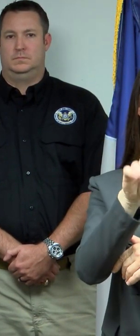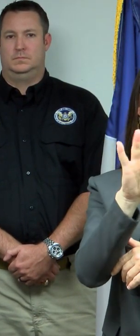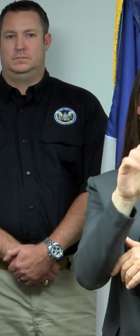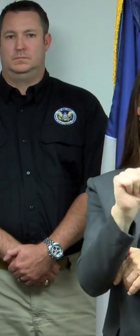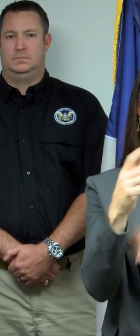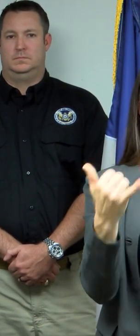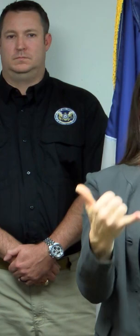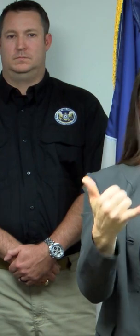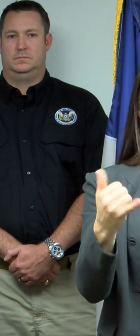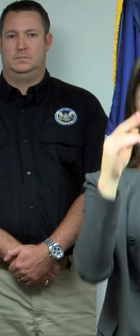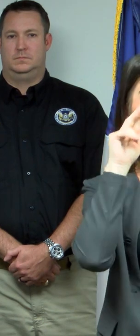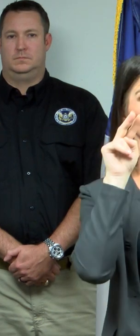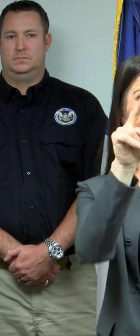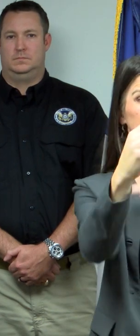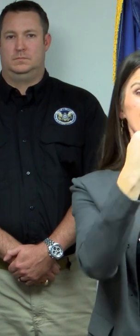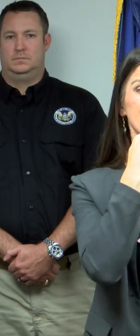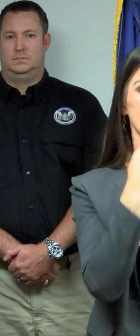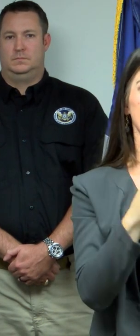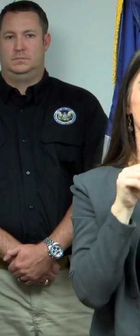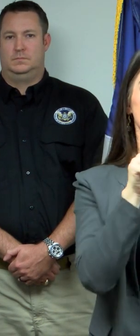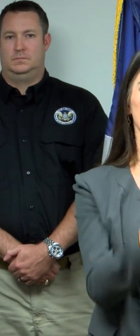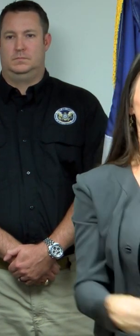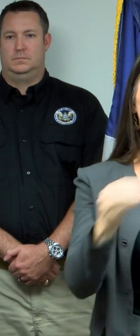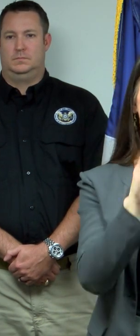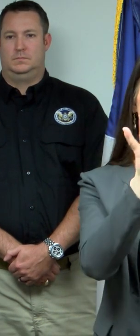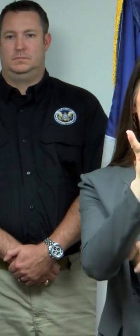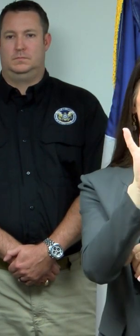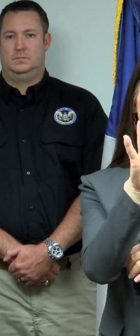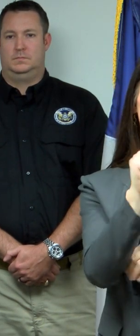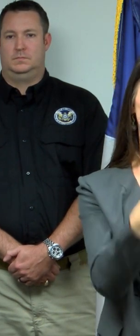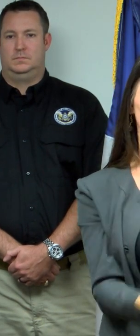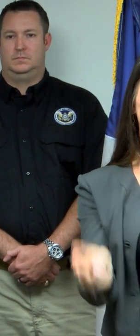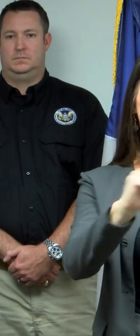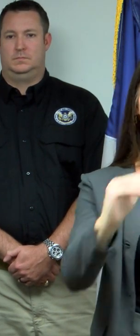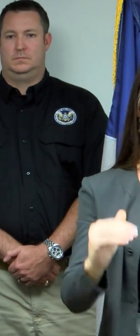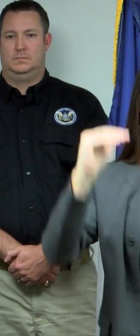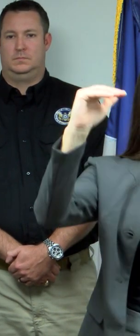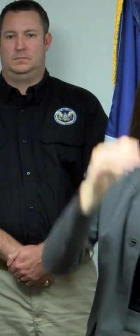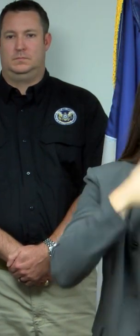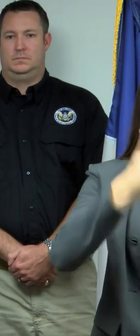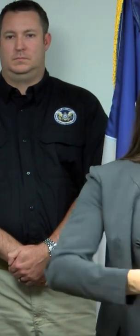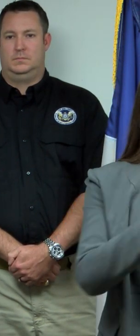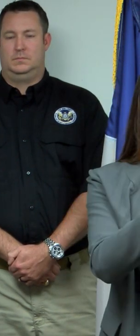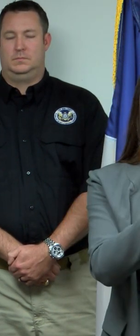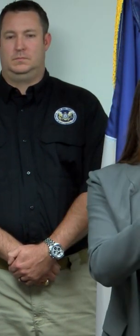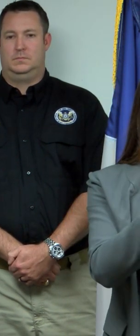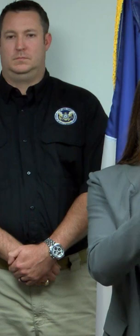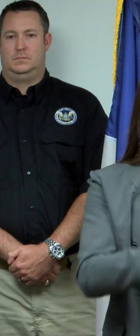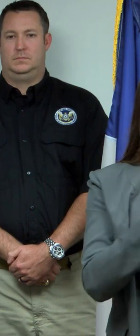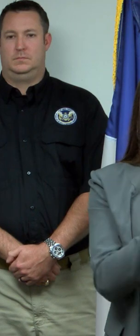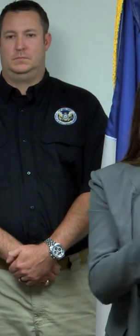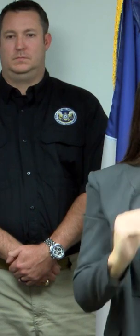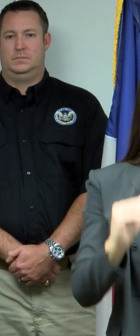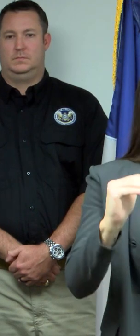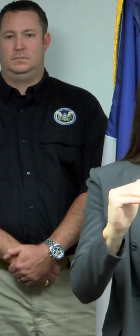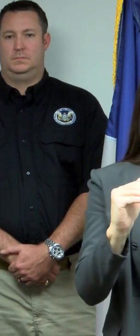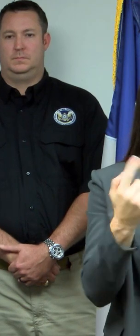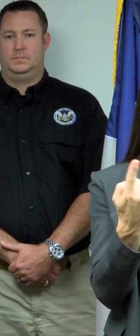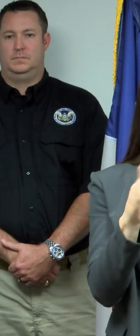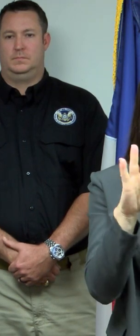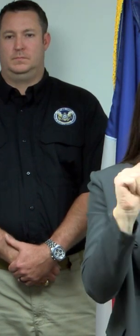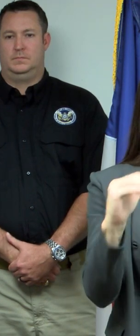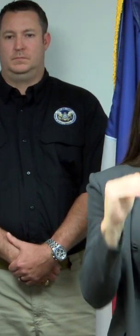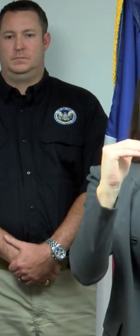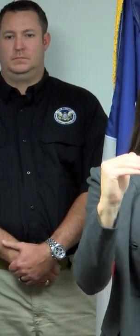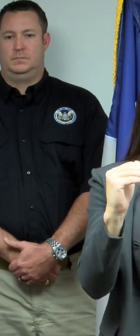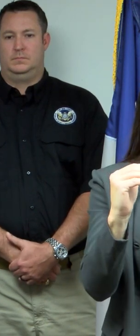an additional 8 foot of rise in the next 24 hours. The river's rising about 1 foot every 2 hours. Specifically down